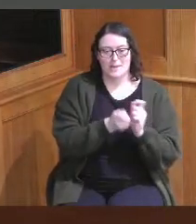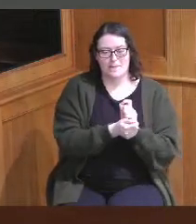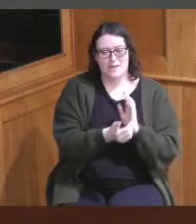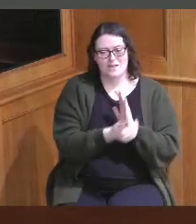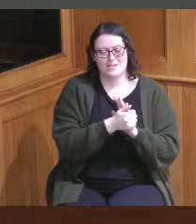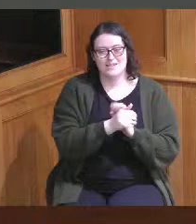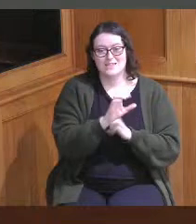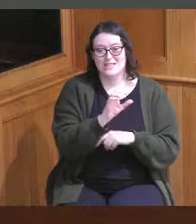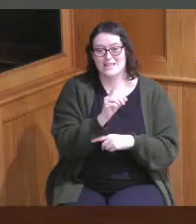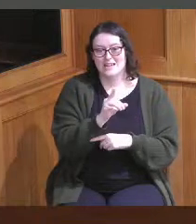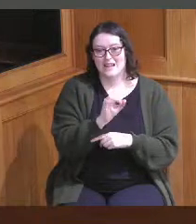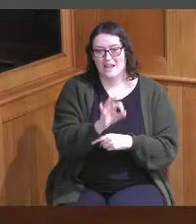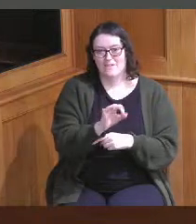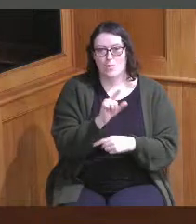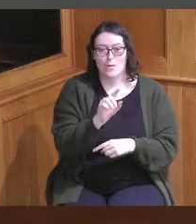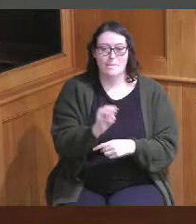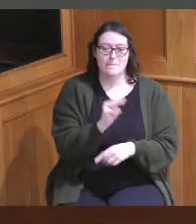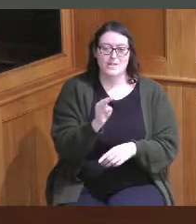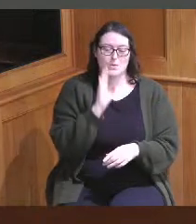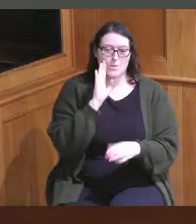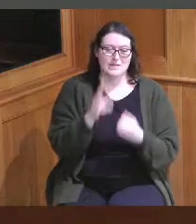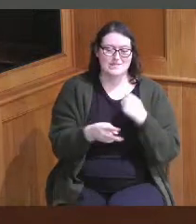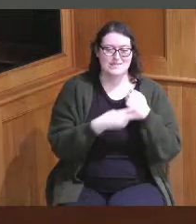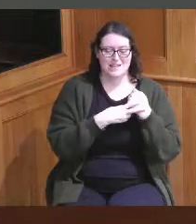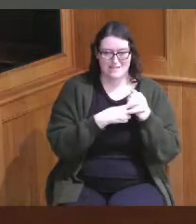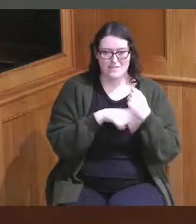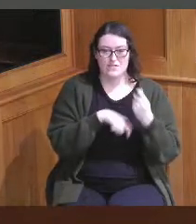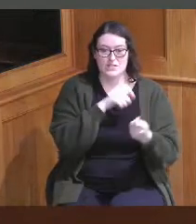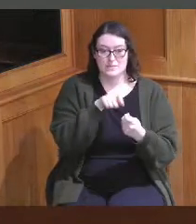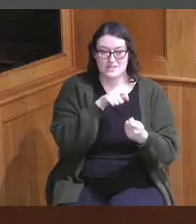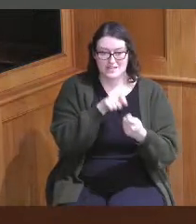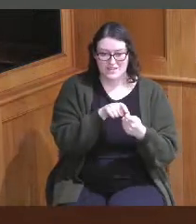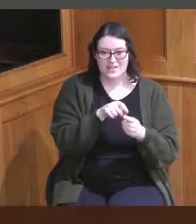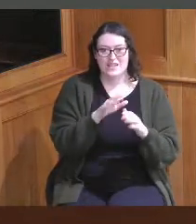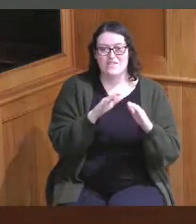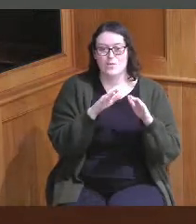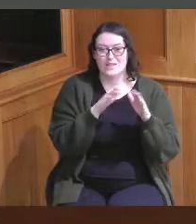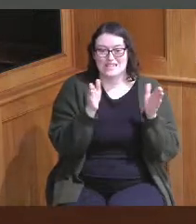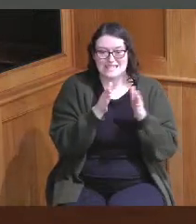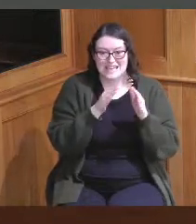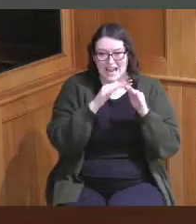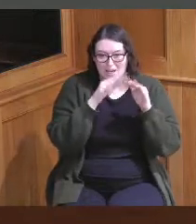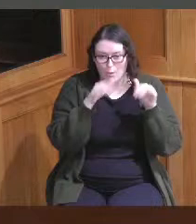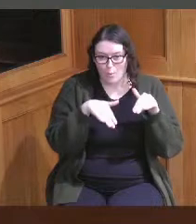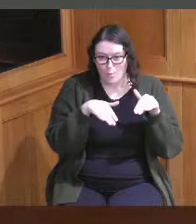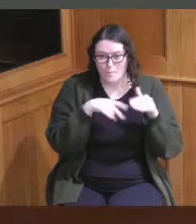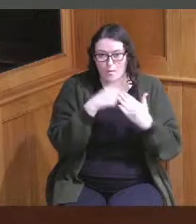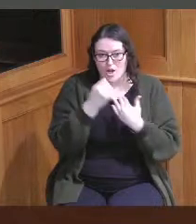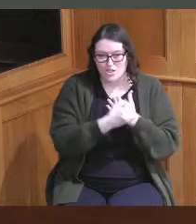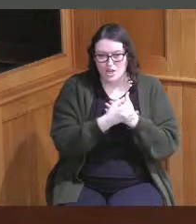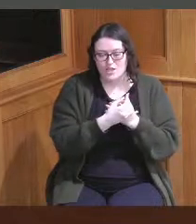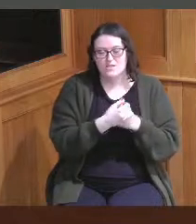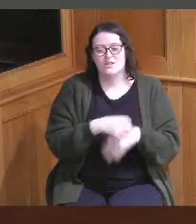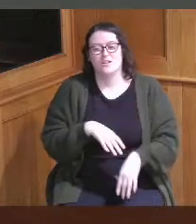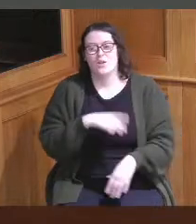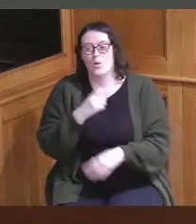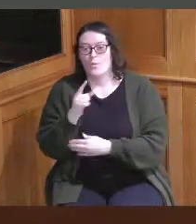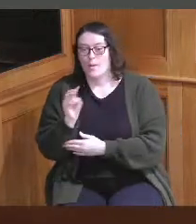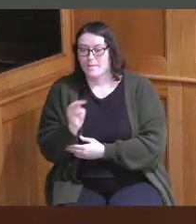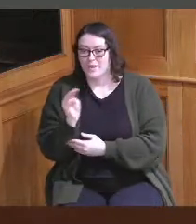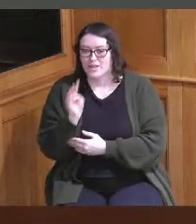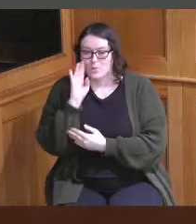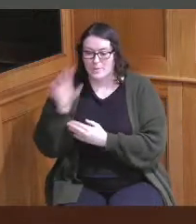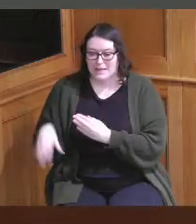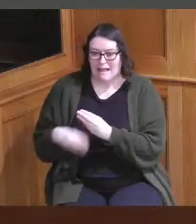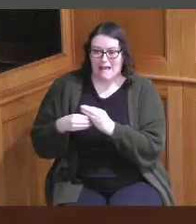those dollars being reserved in that contract for the assessment of a tiny home project. $1 million is to supplement the